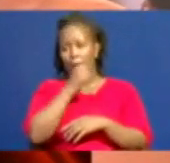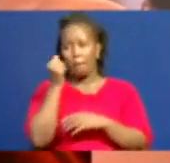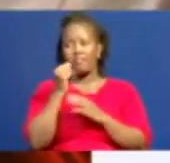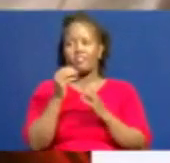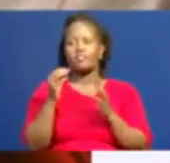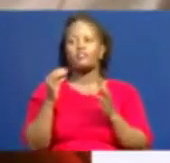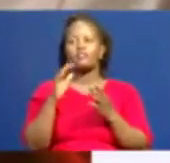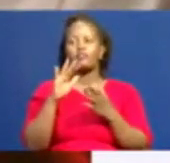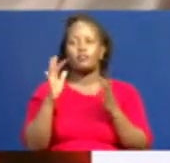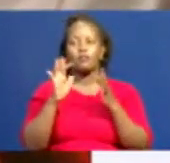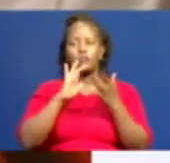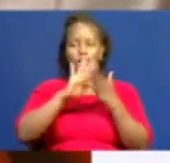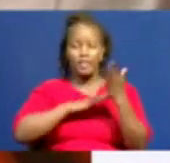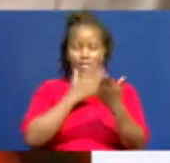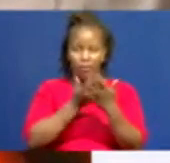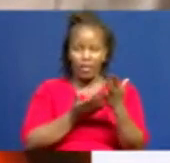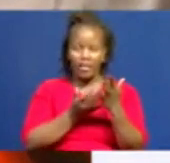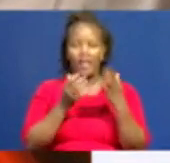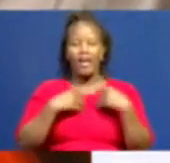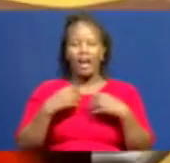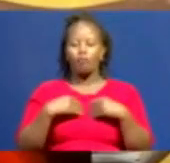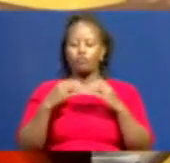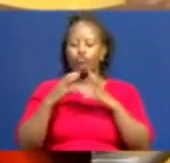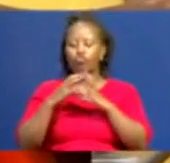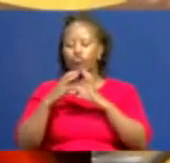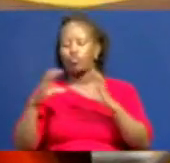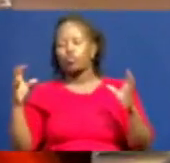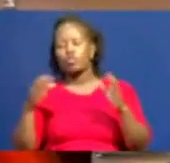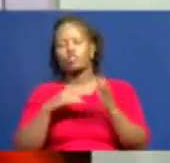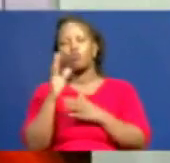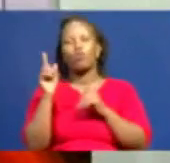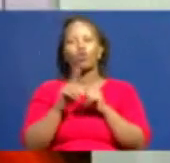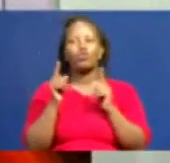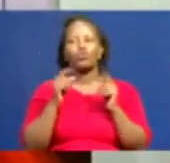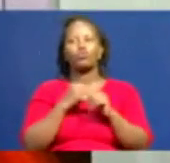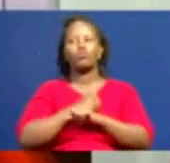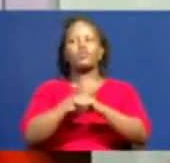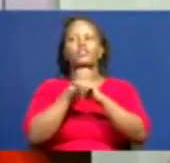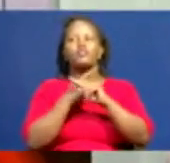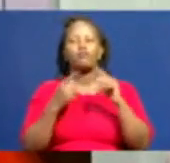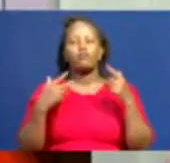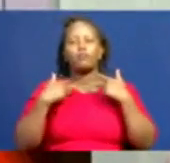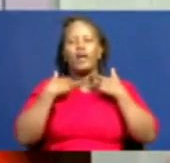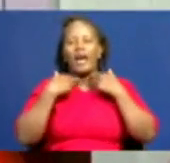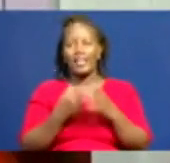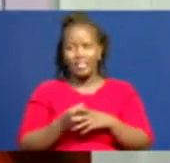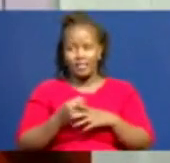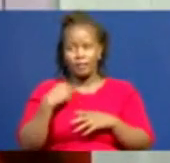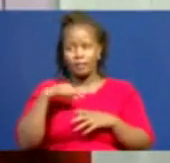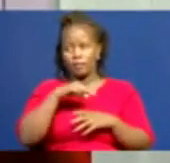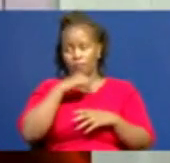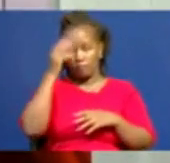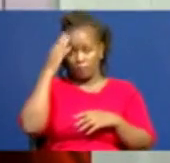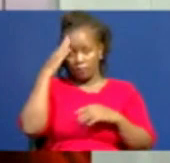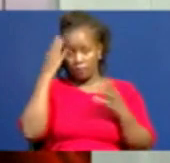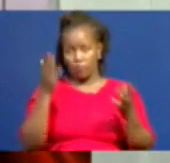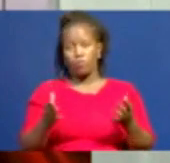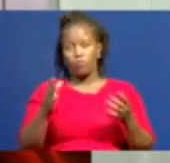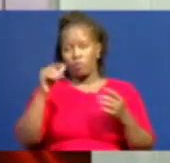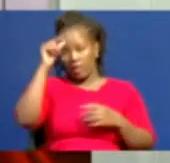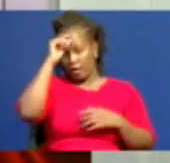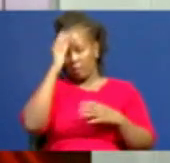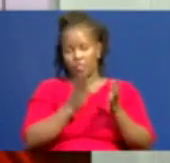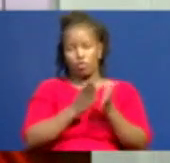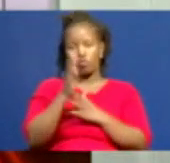are safer amid growing security breaches and hackings. But we think there's room for the government, through Africa